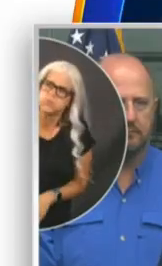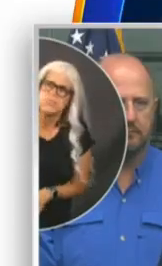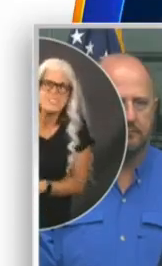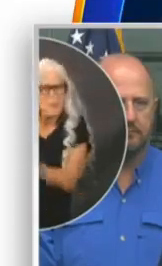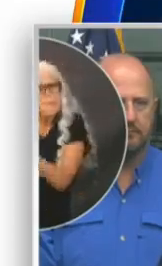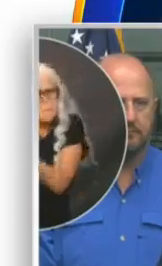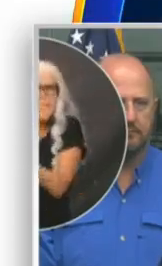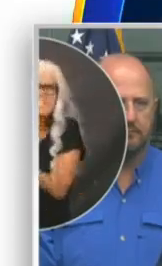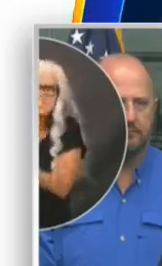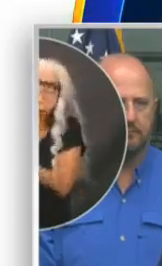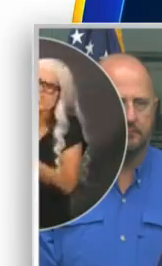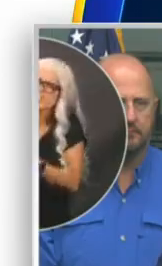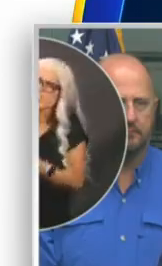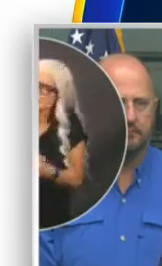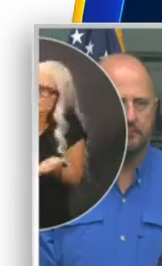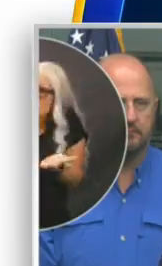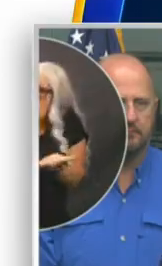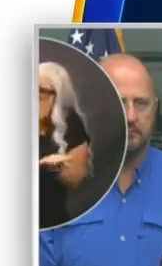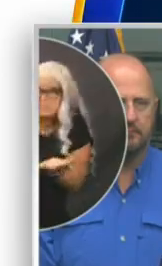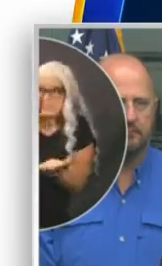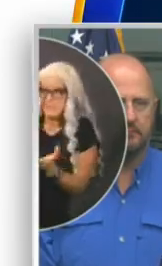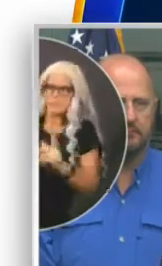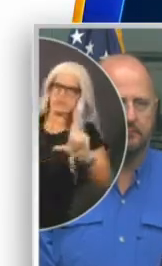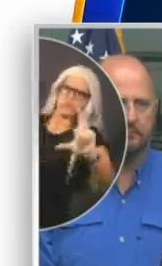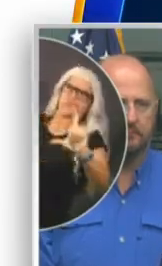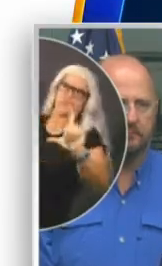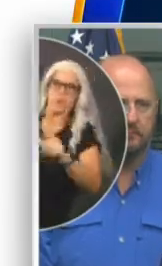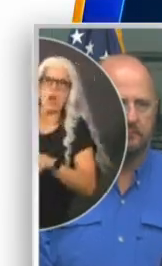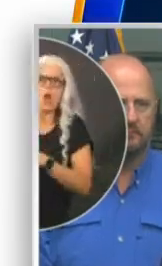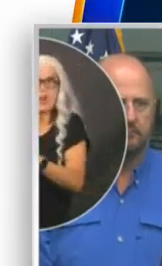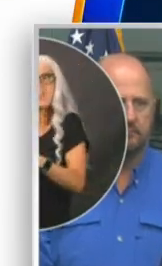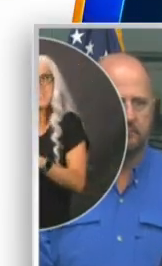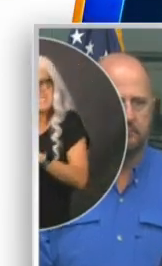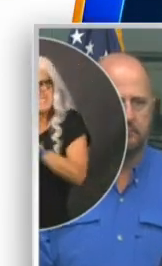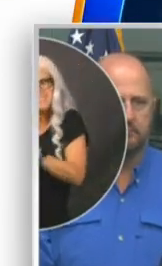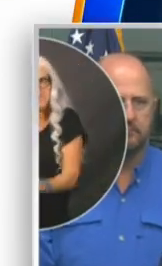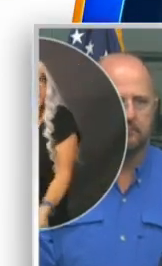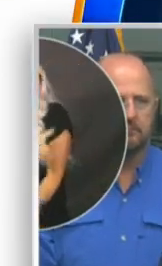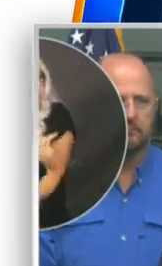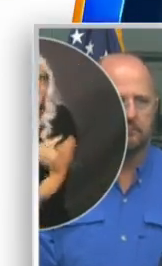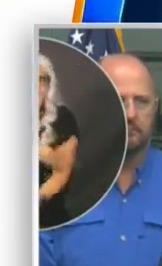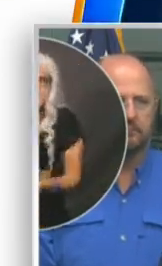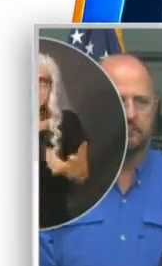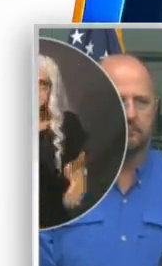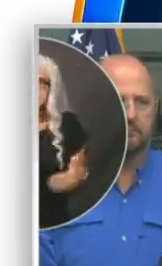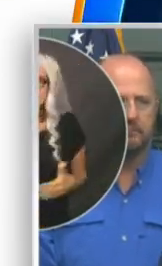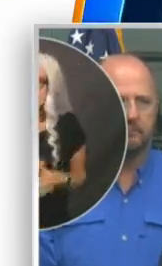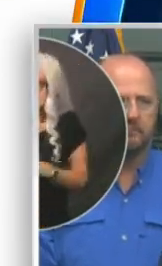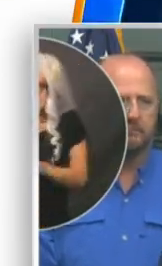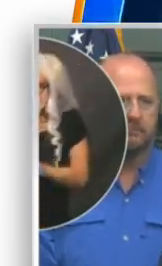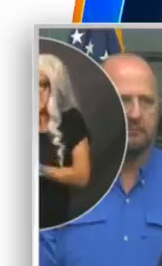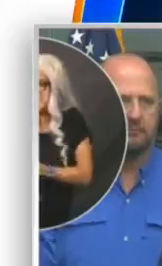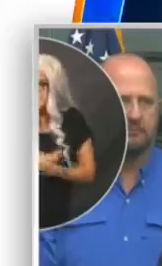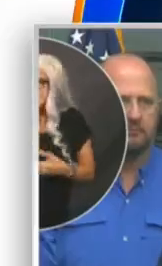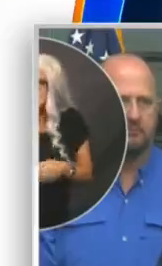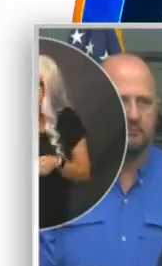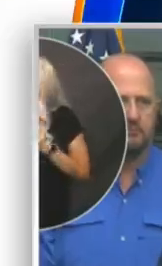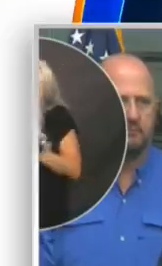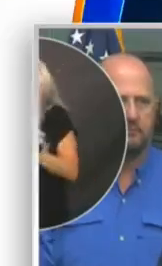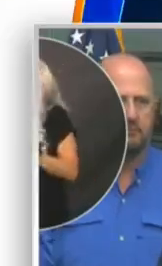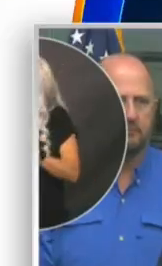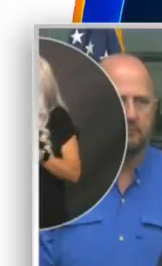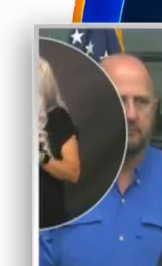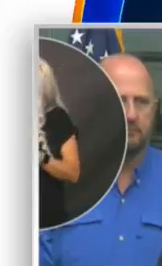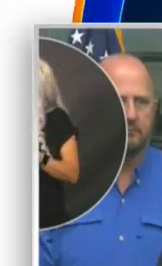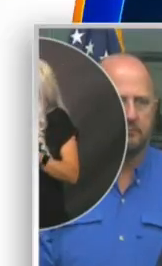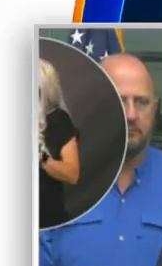The strengthening of this over the last night, has been really, really significant. It's potentially that it